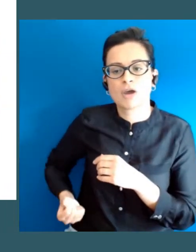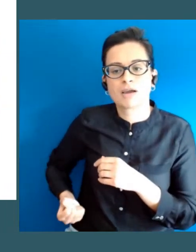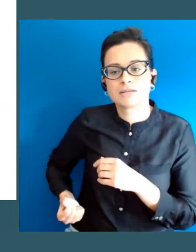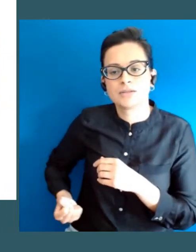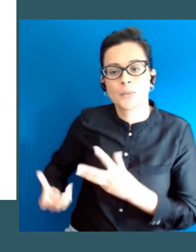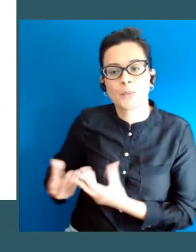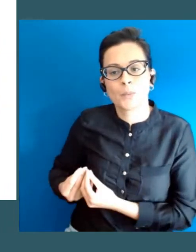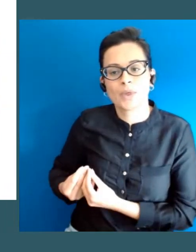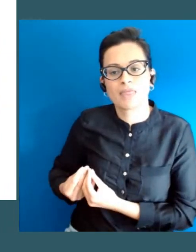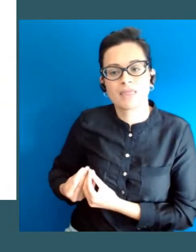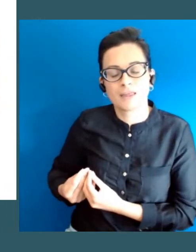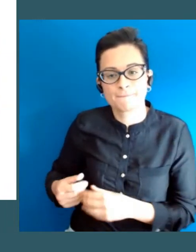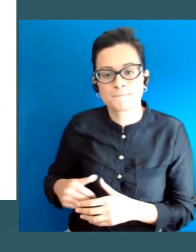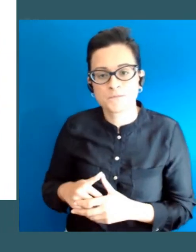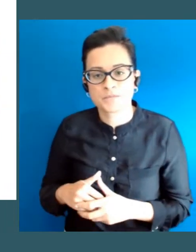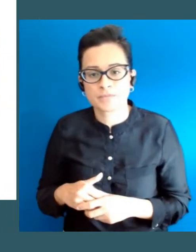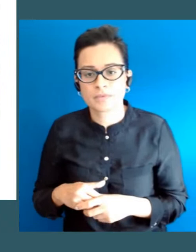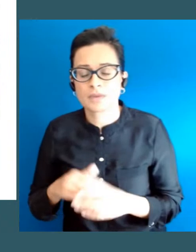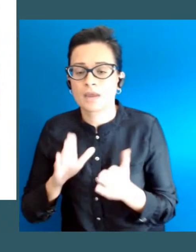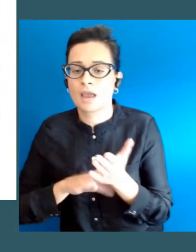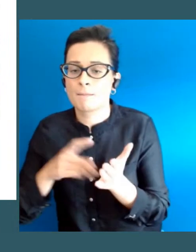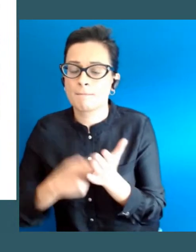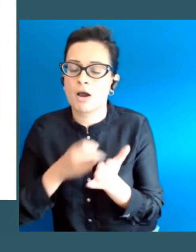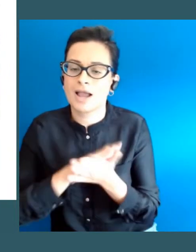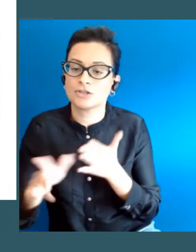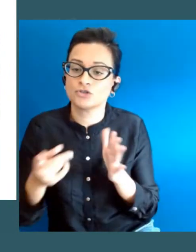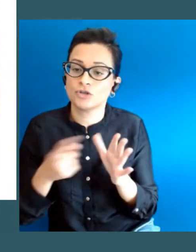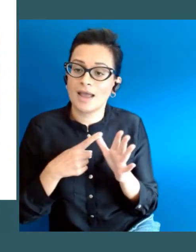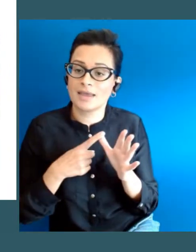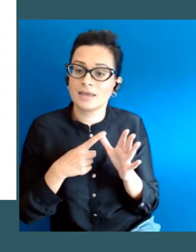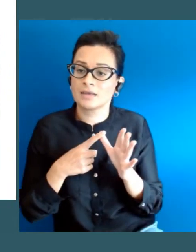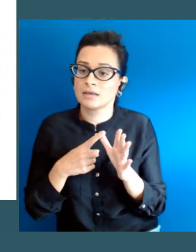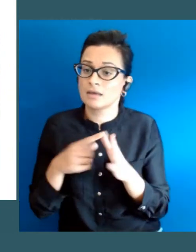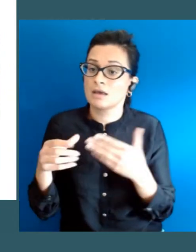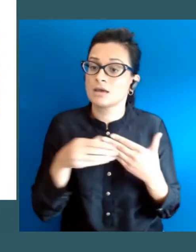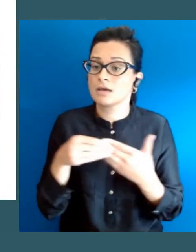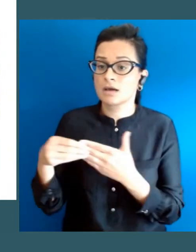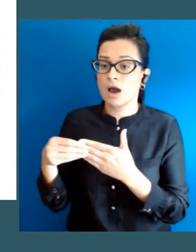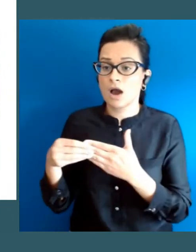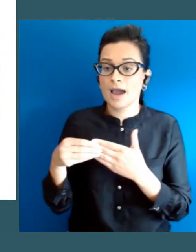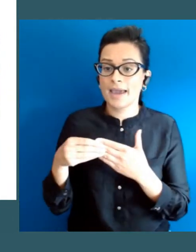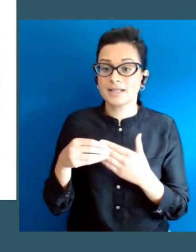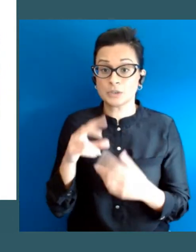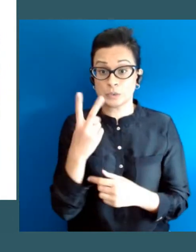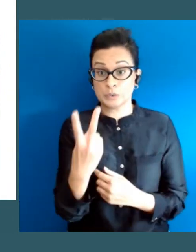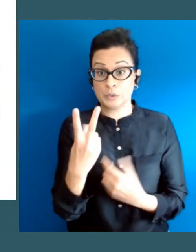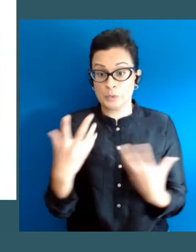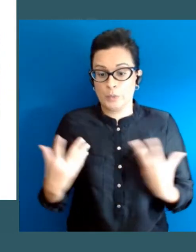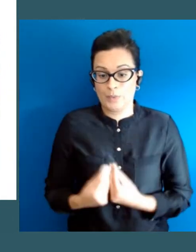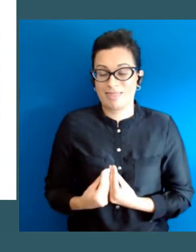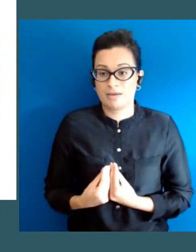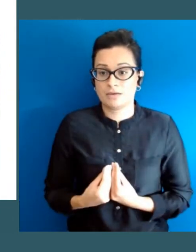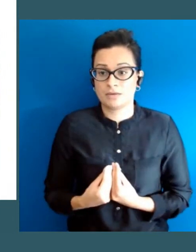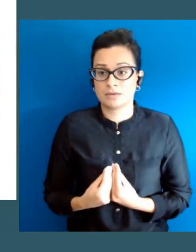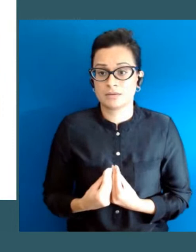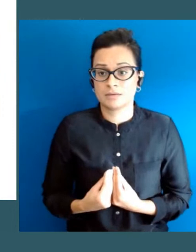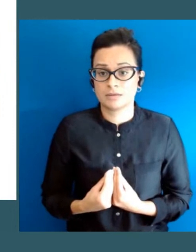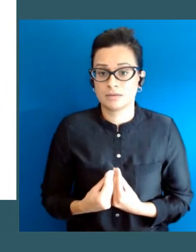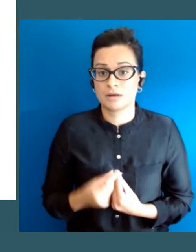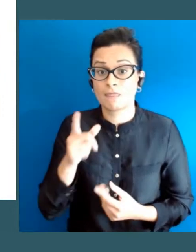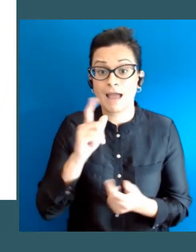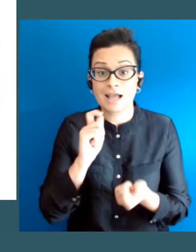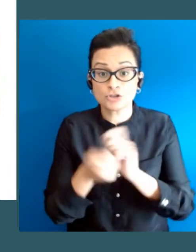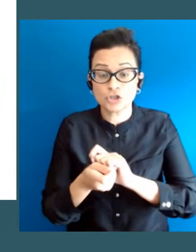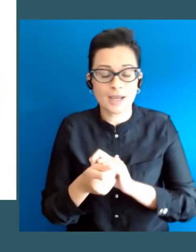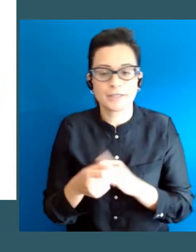the MRHA, our guidance is they need to carry 2 adrenaline auto-injectors. So that's not going to change either.